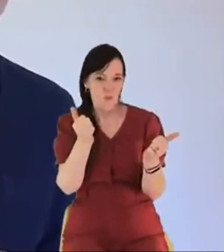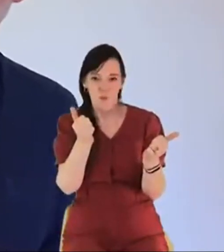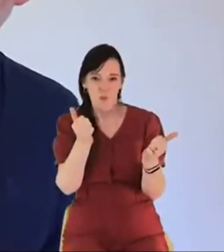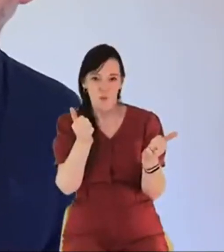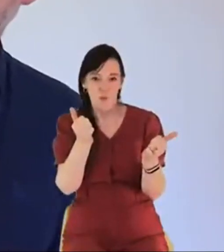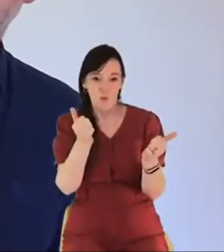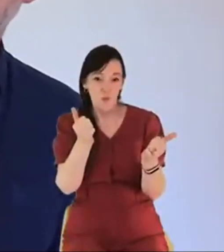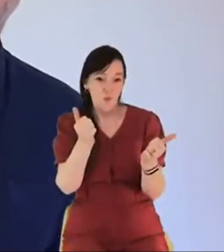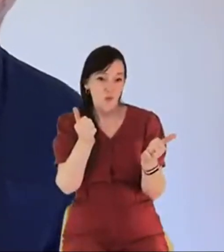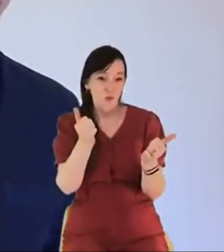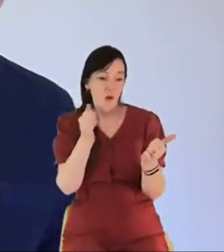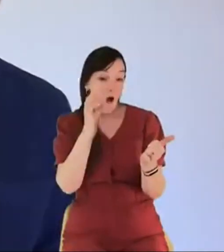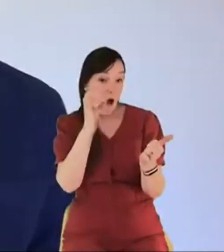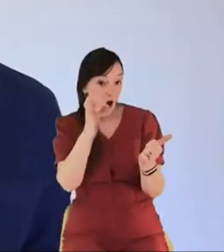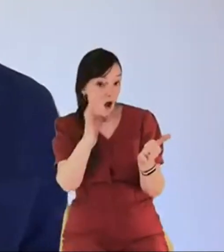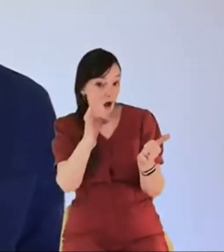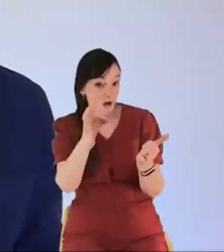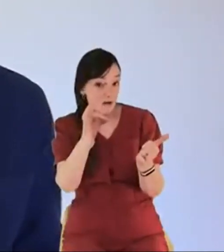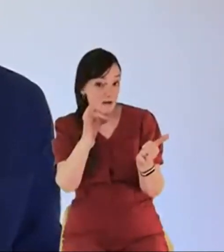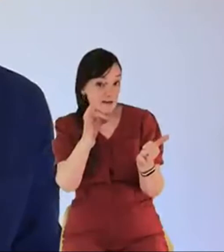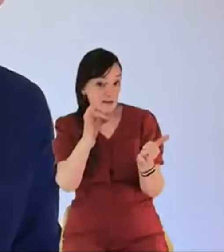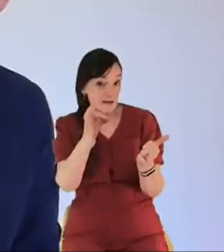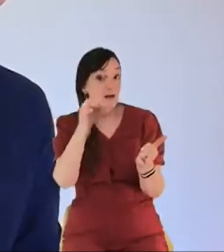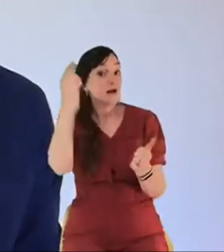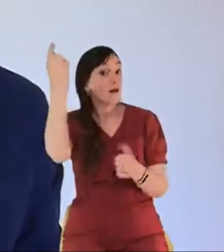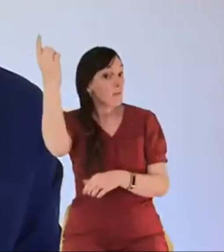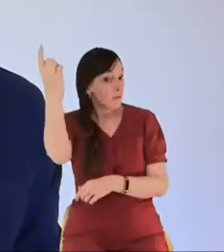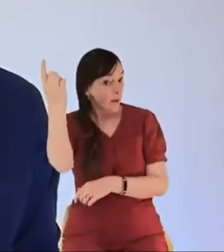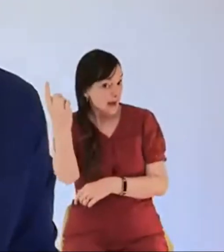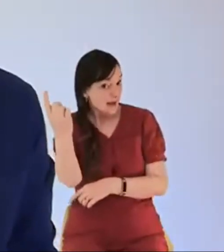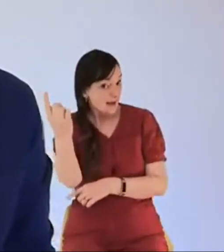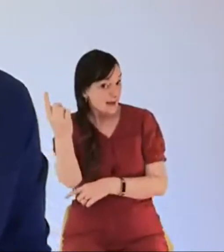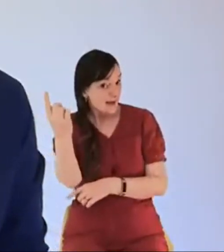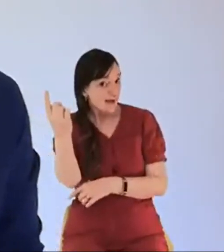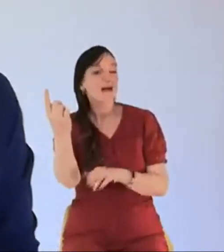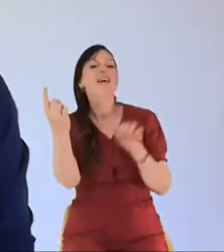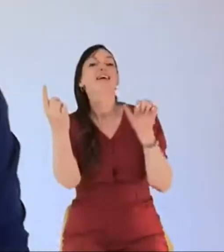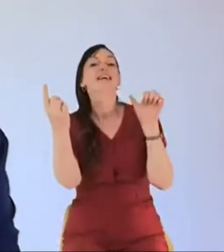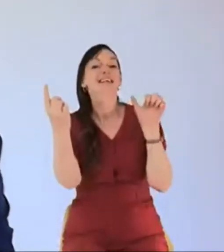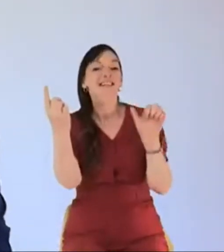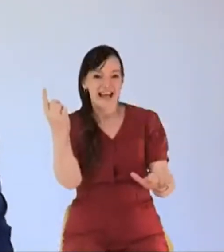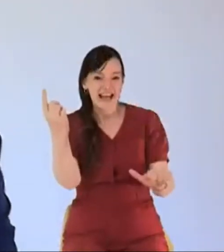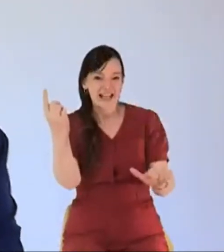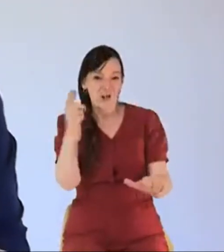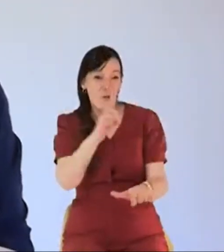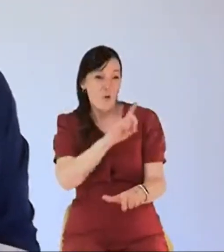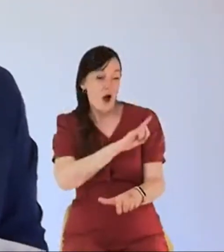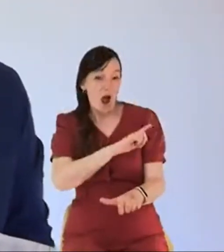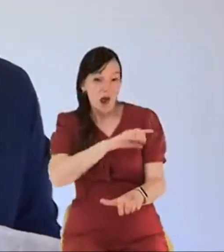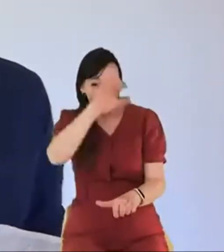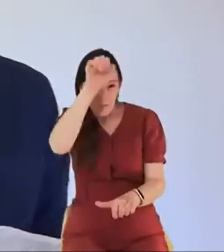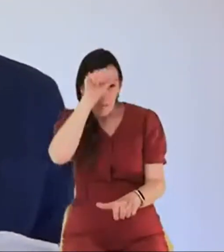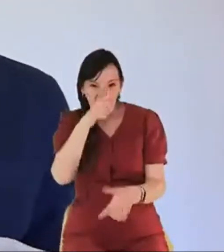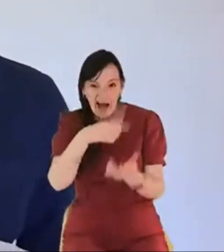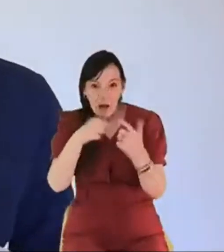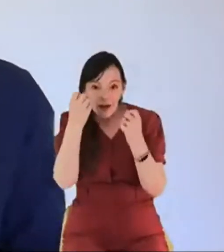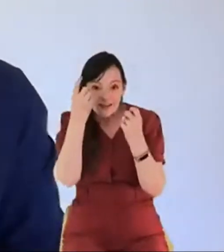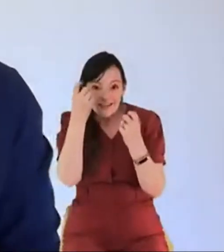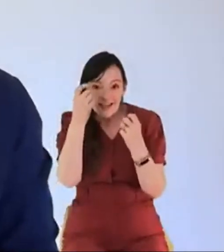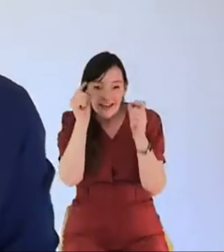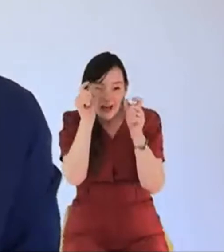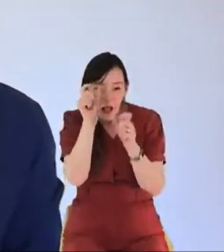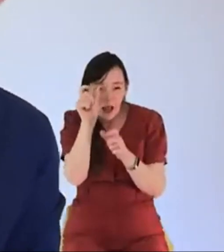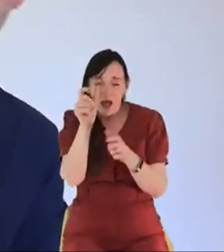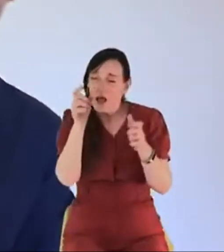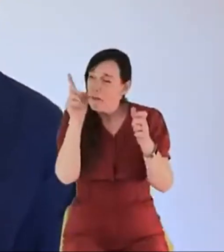So will he come back Yes Because salvation Is bigger than we think Coming back